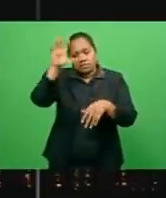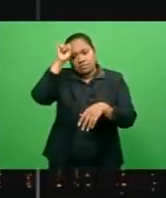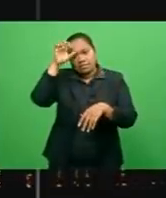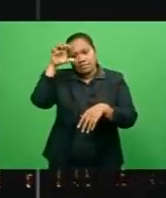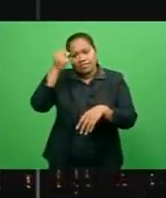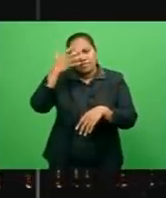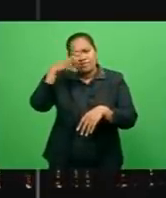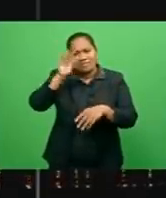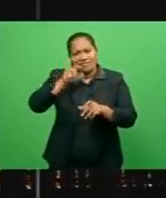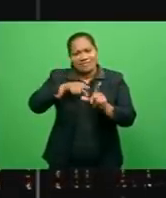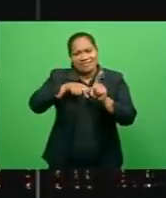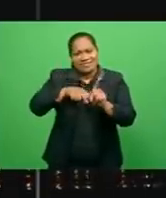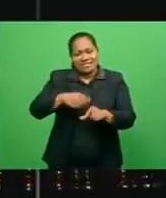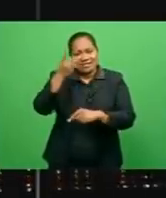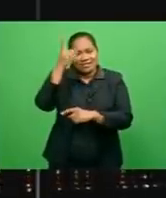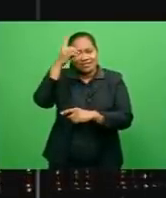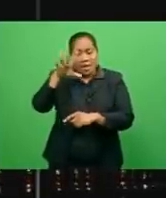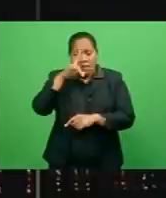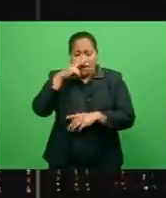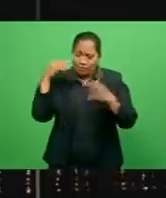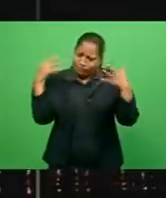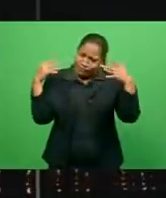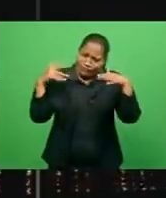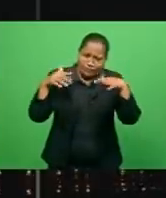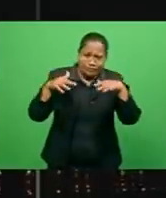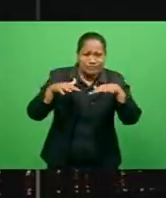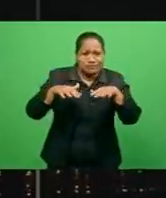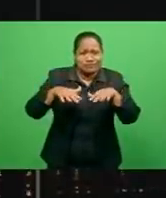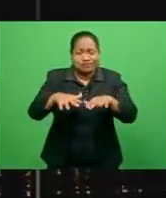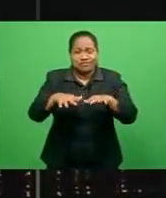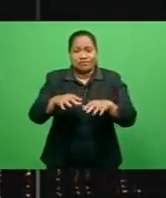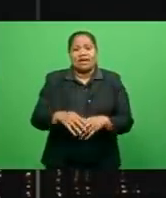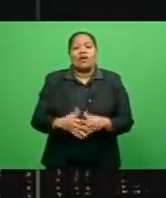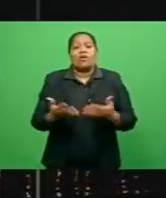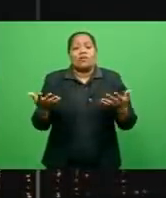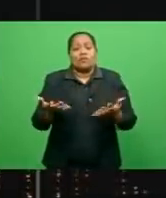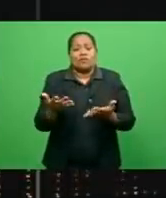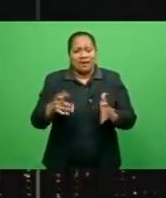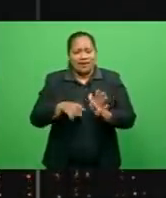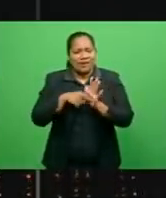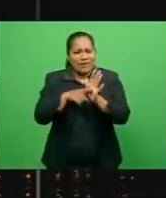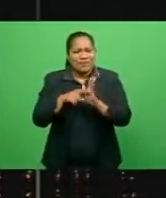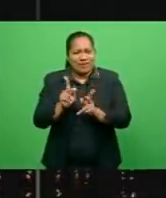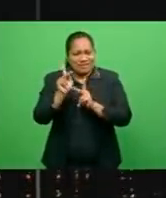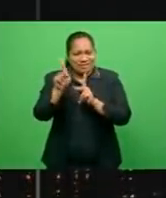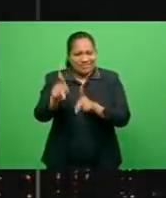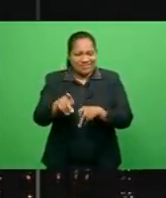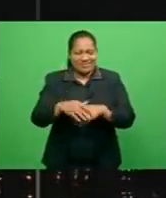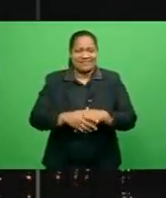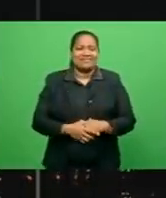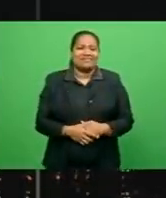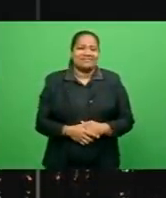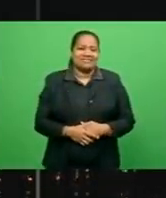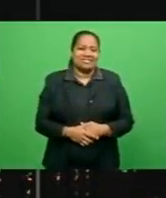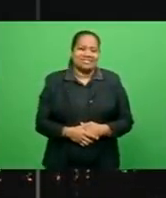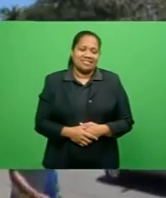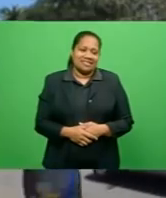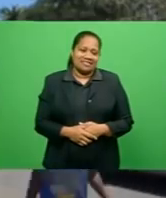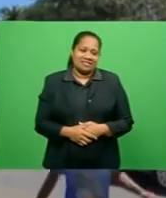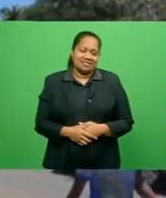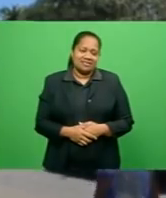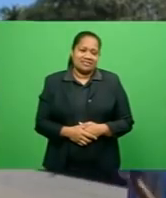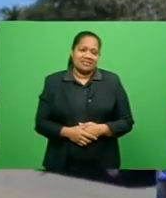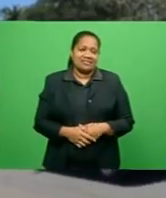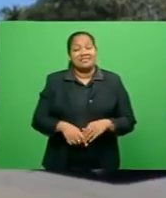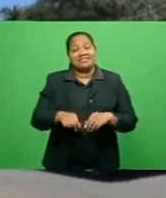came out in numbers in the Sugar City as celebrations were held at Churchill Park. Felipe Naikaso has more.